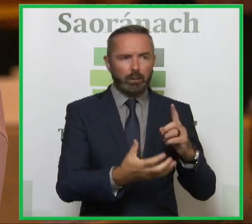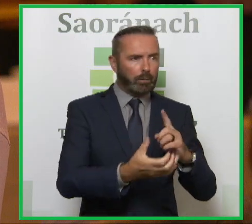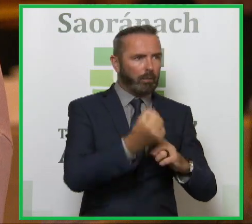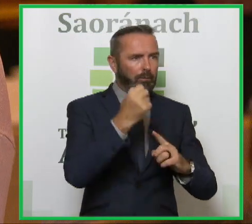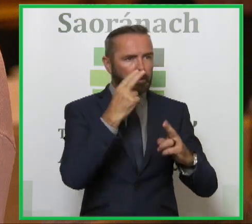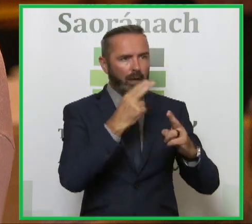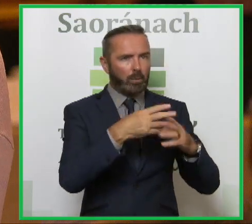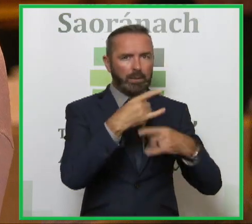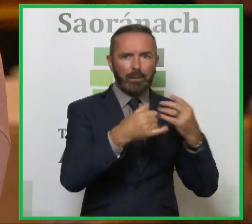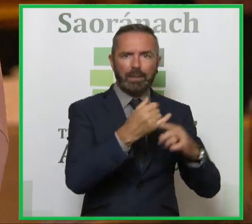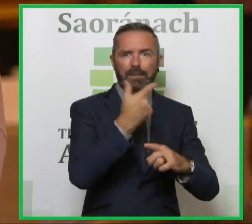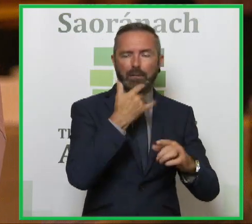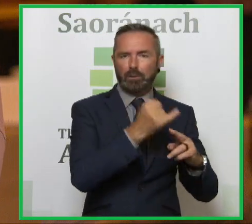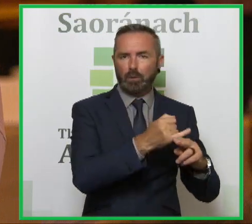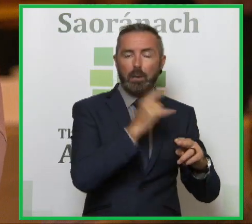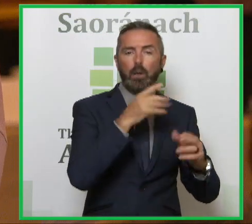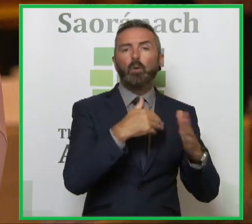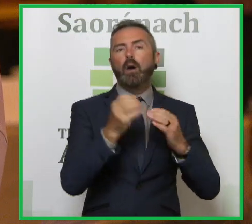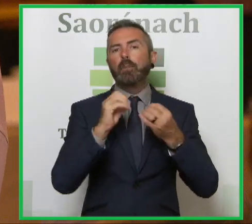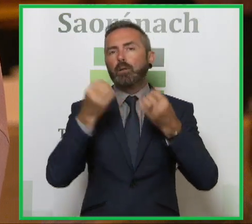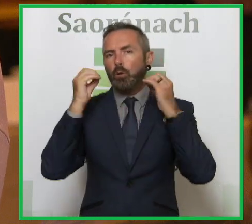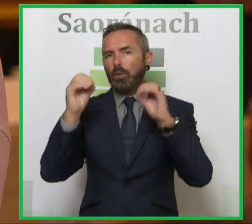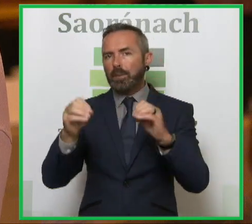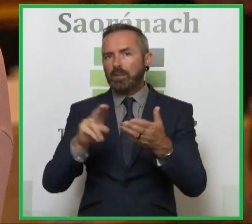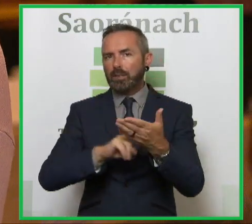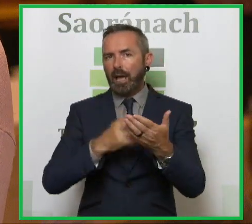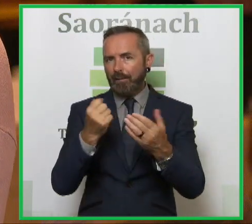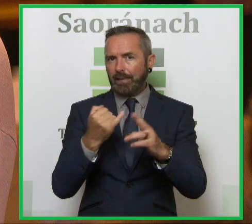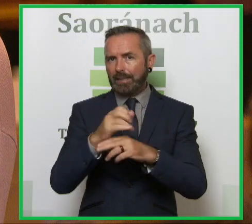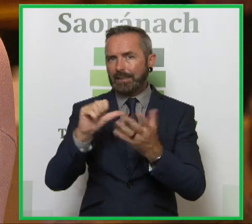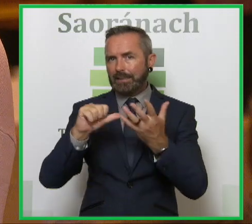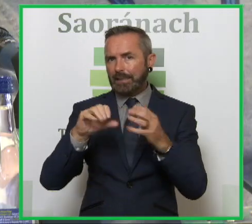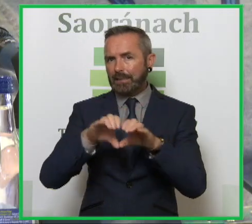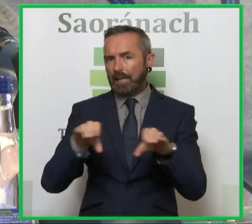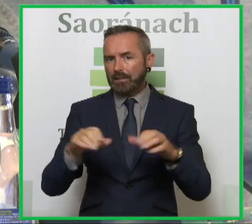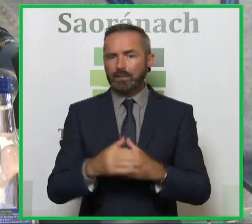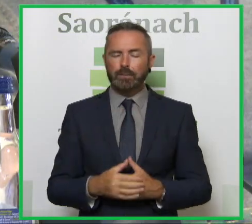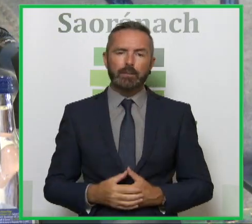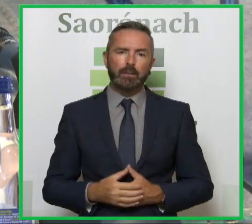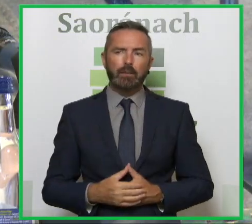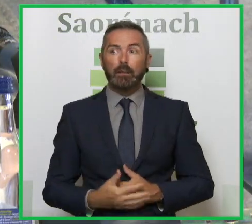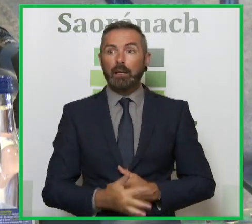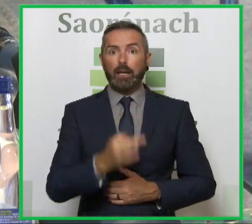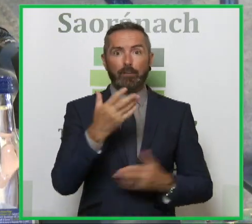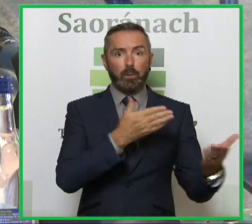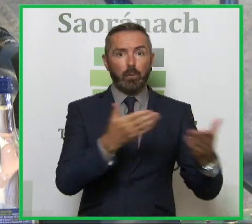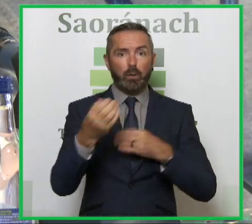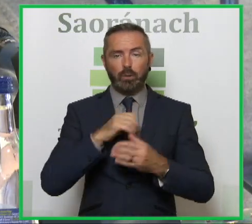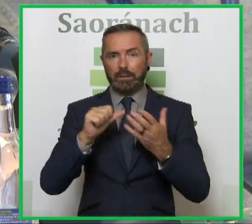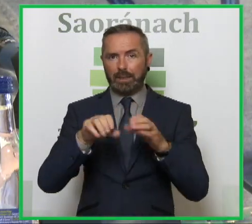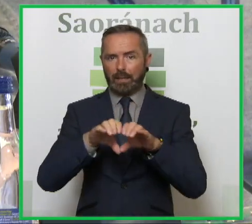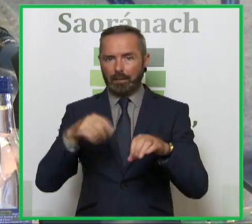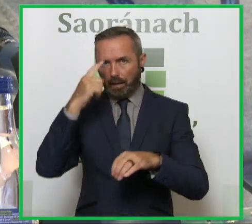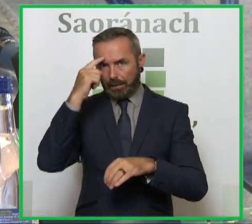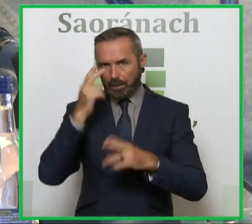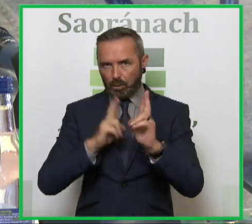school. What would your opinion be on bringing it into 6th class? I mean, if you were to bring it to a 6th class, I think you should bring